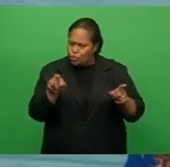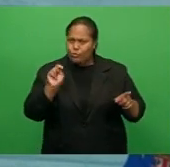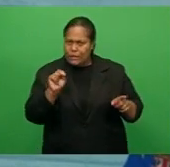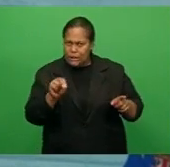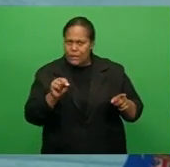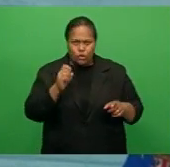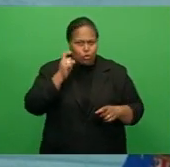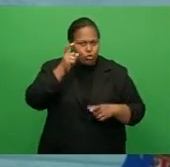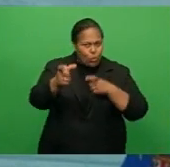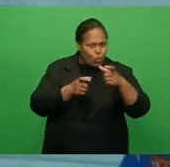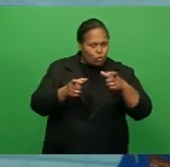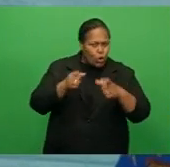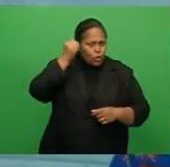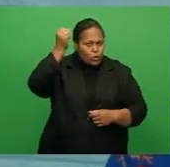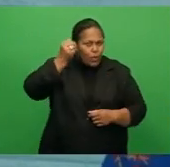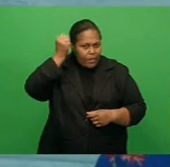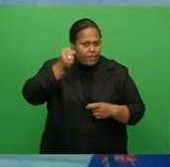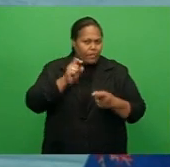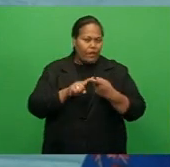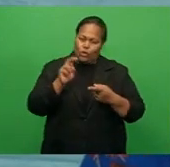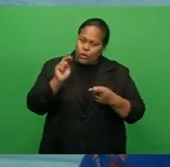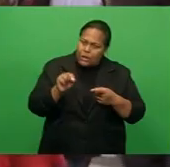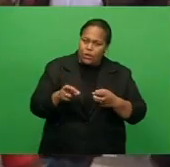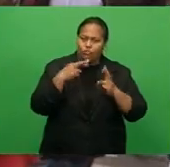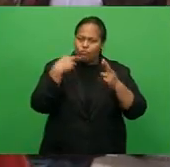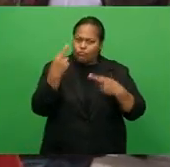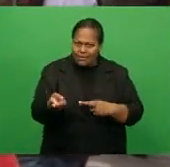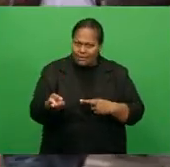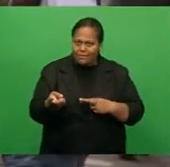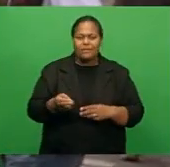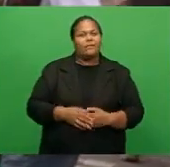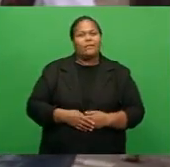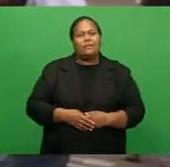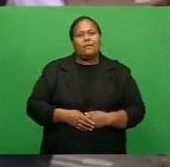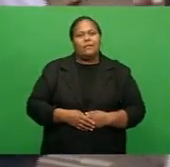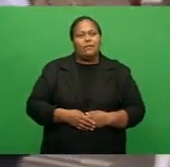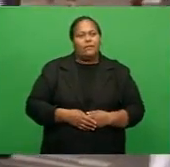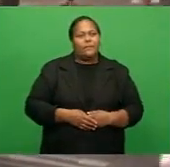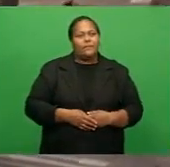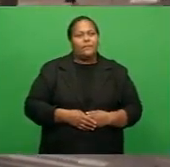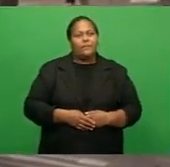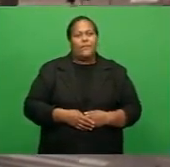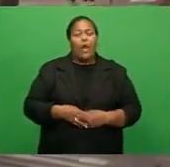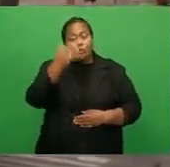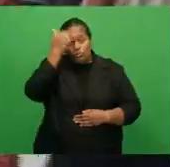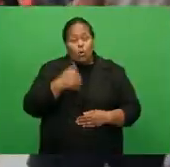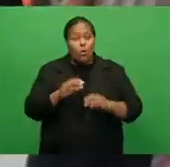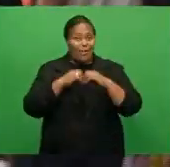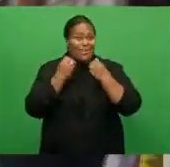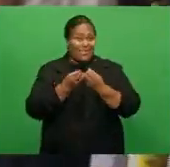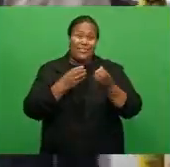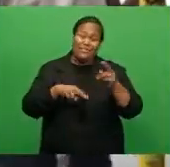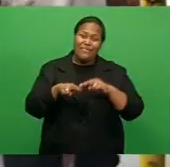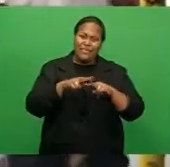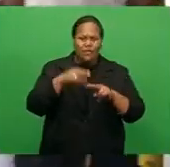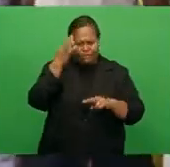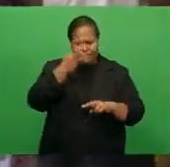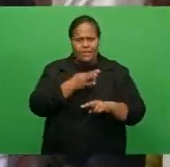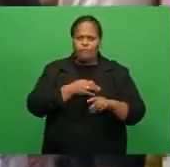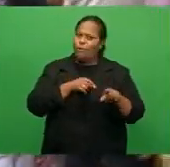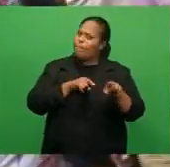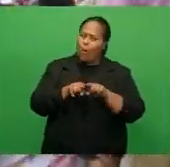you need to have a lot of rest. Counter Stroke Fiji believes that much work remains to be done in both the public